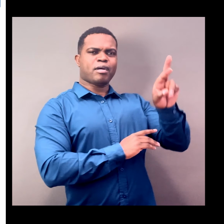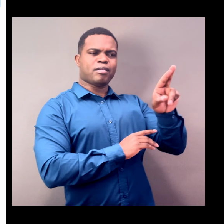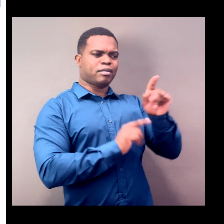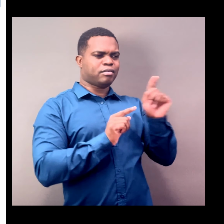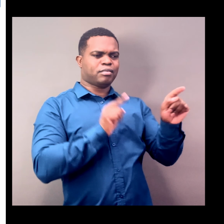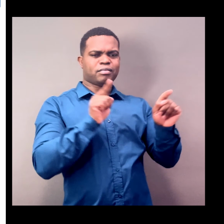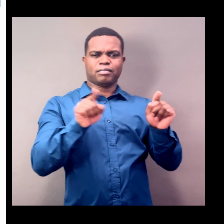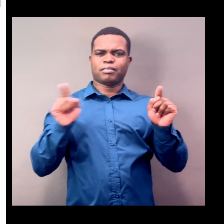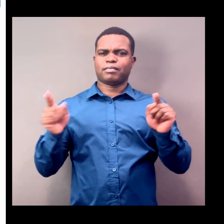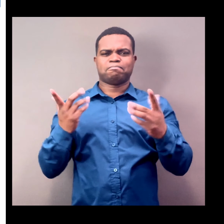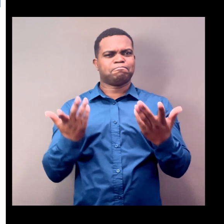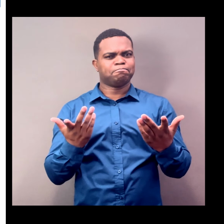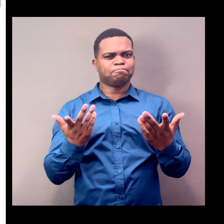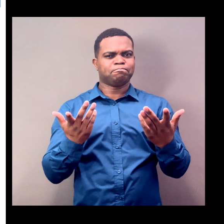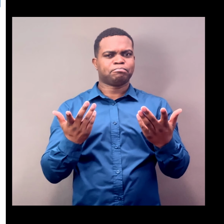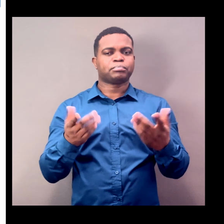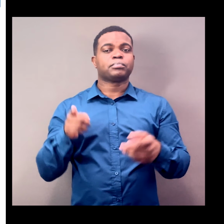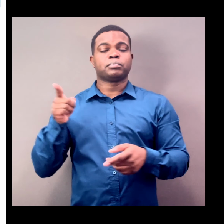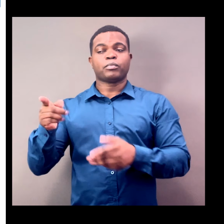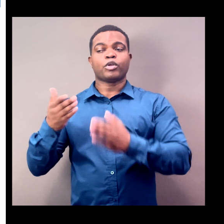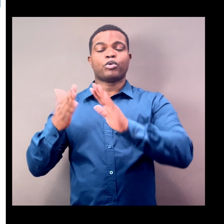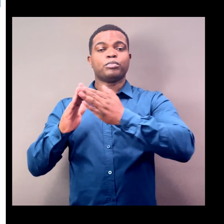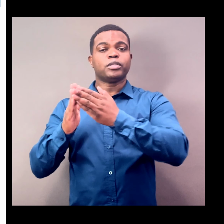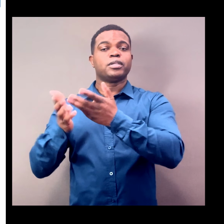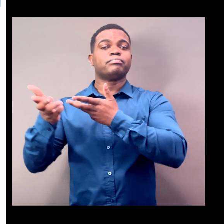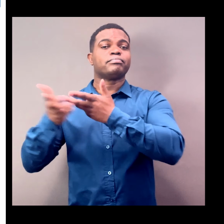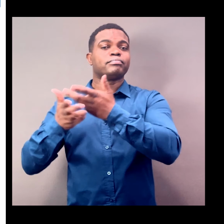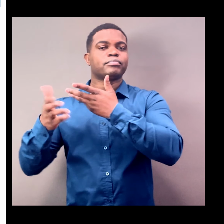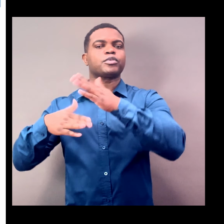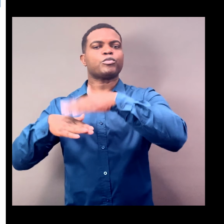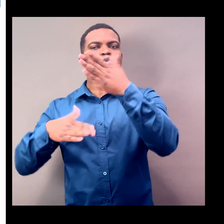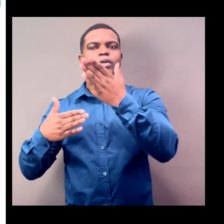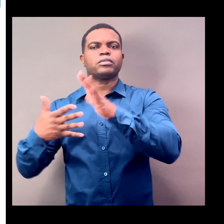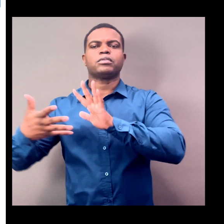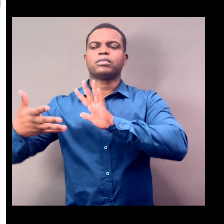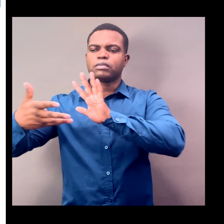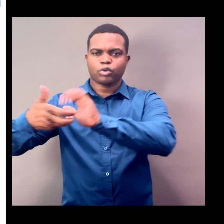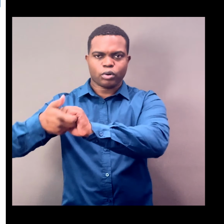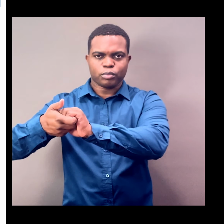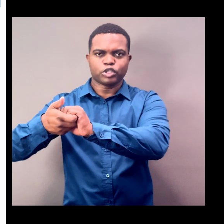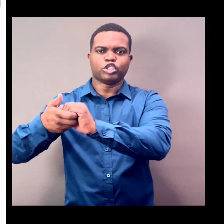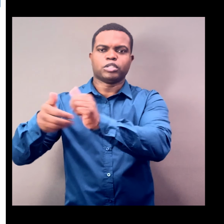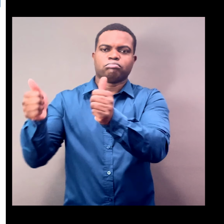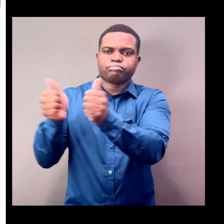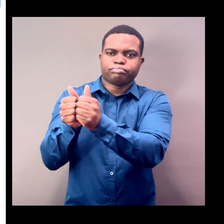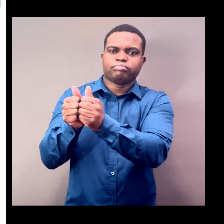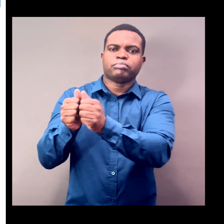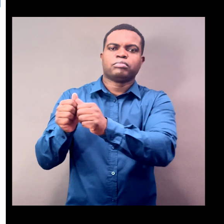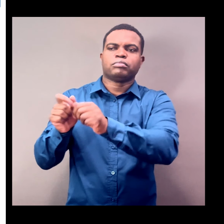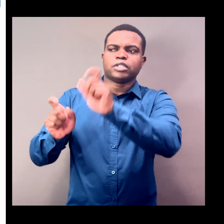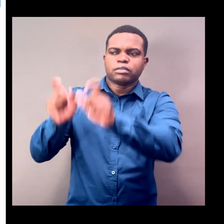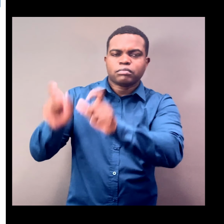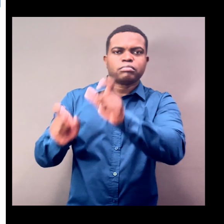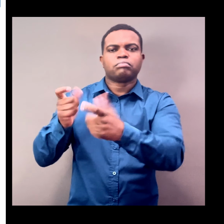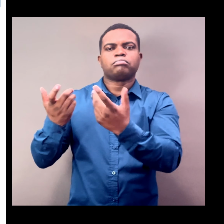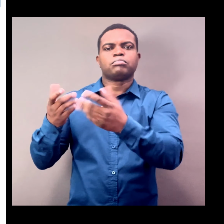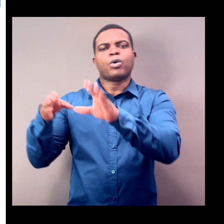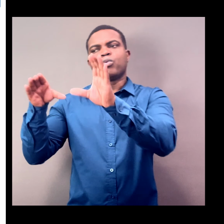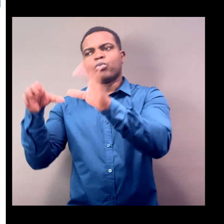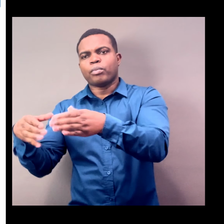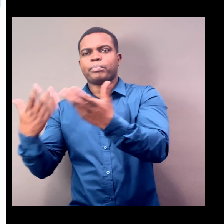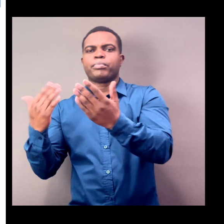community engagement involves creating meaningful interactions and collaborations between individuals,